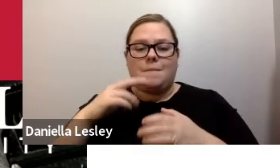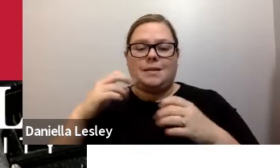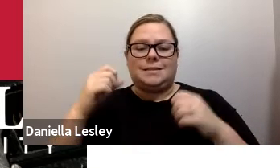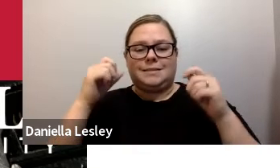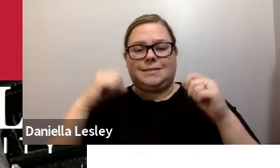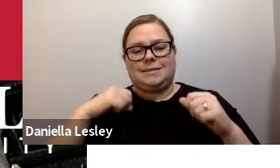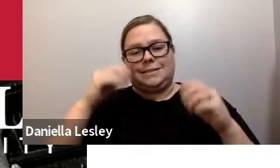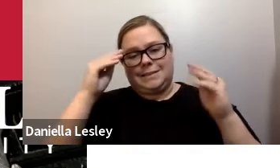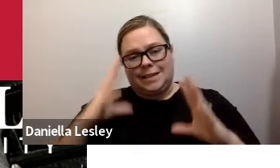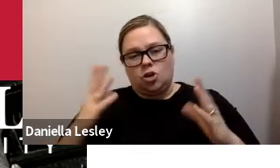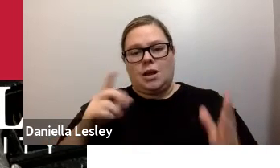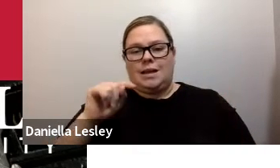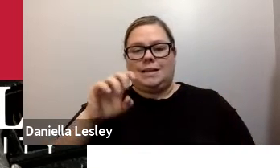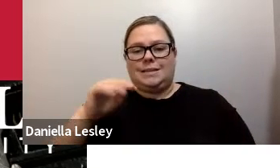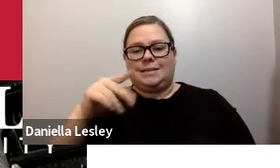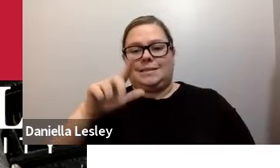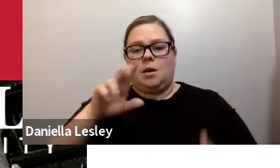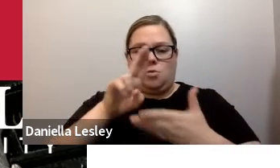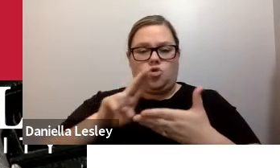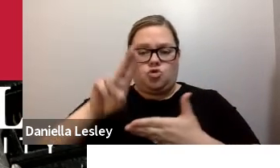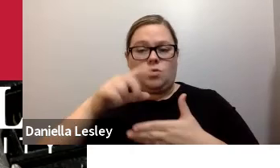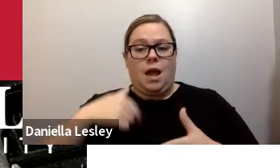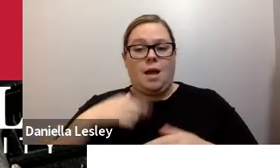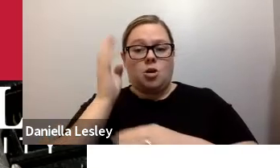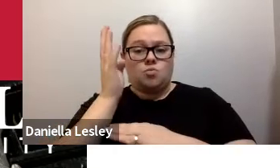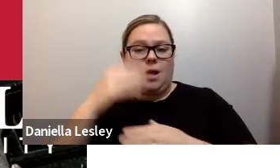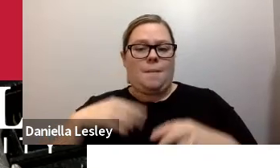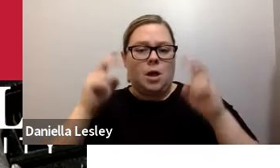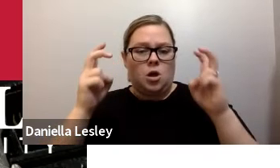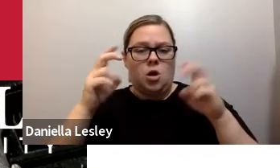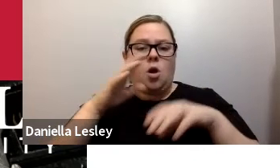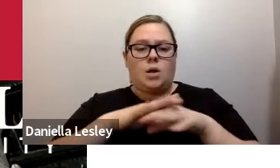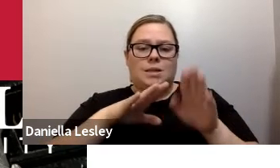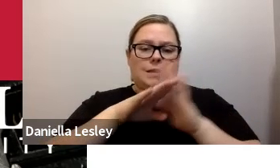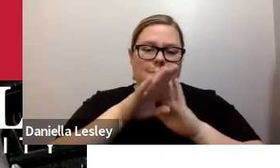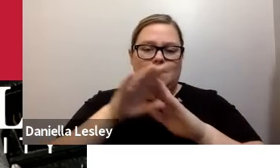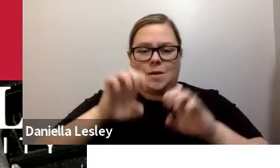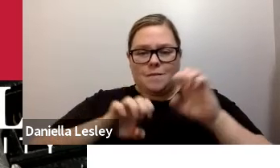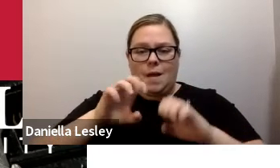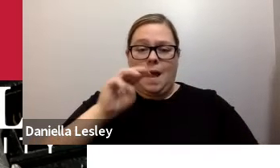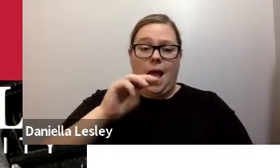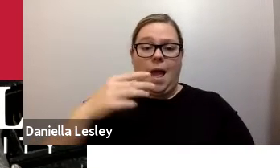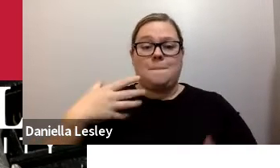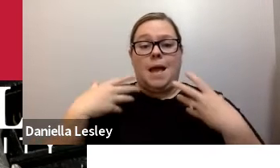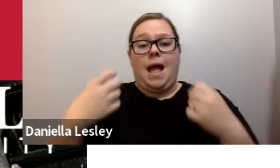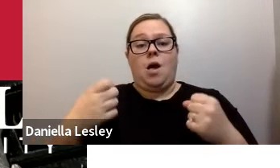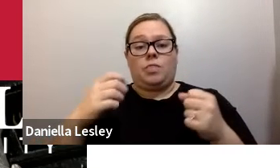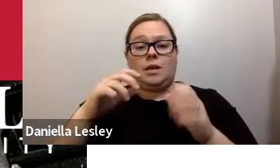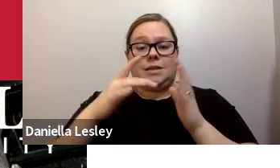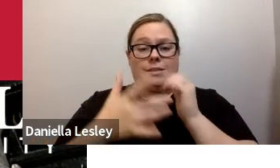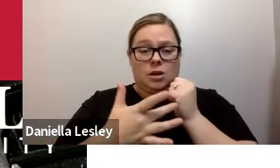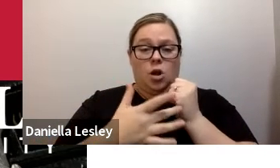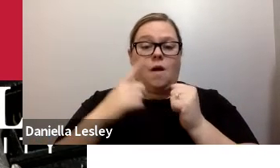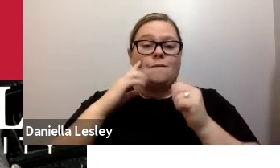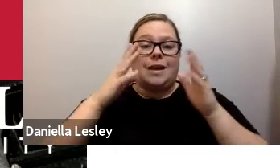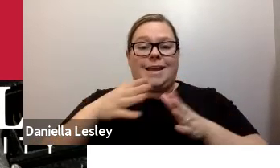Philadelphia, and today I'm presenting my topic on developing and evaluating M-Health technologies for individuals with